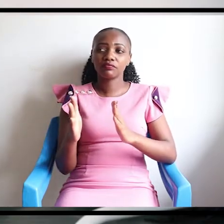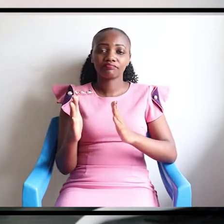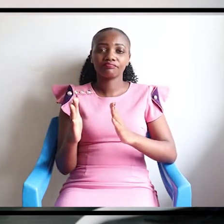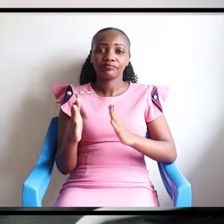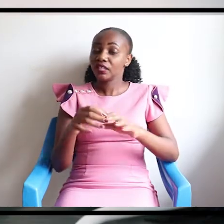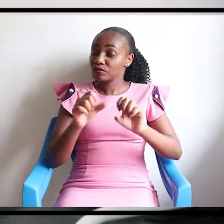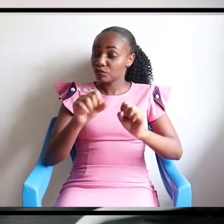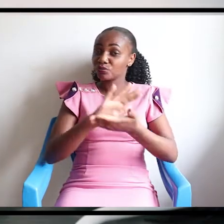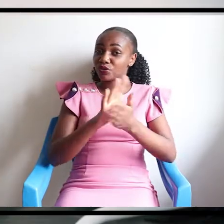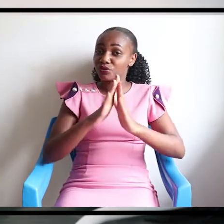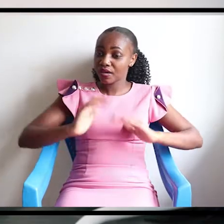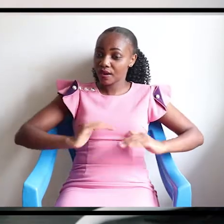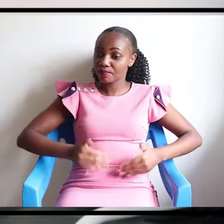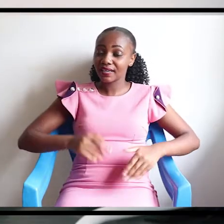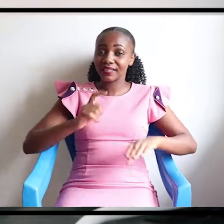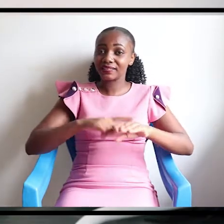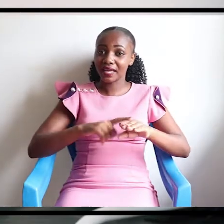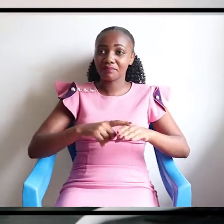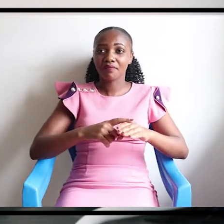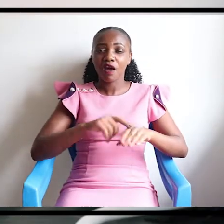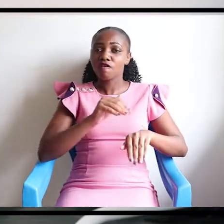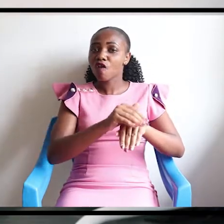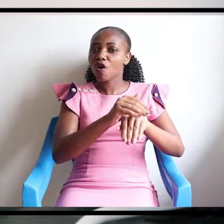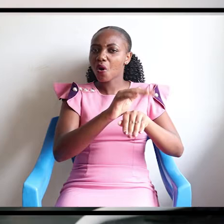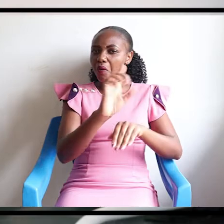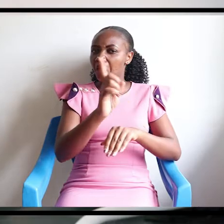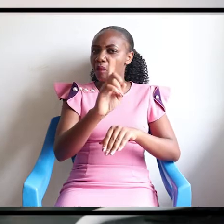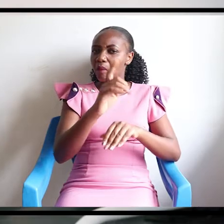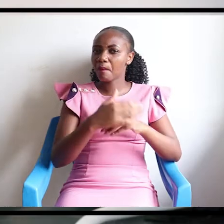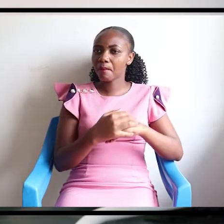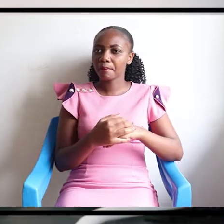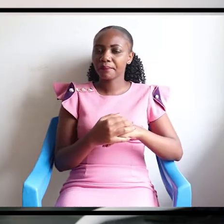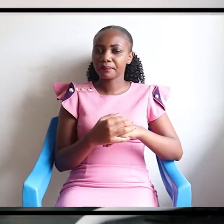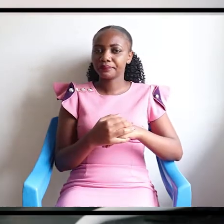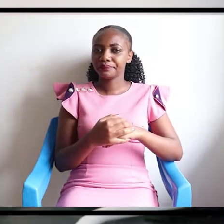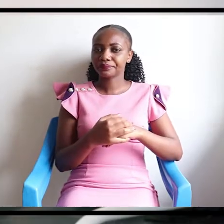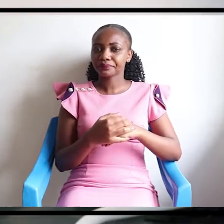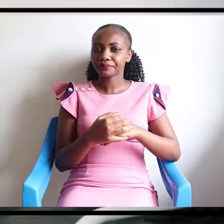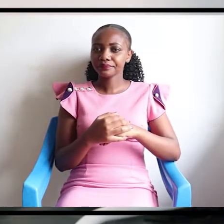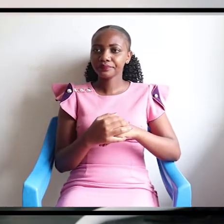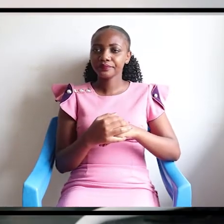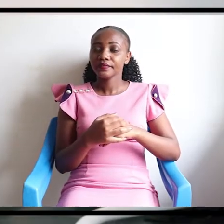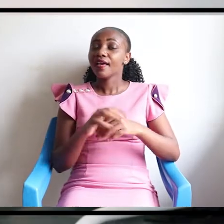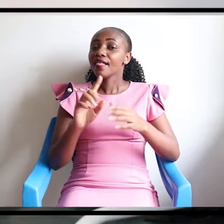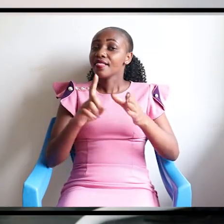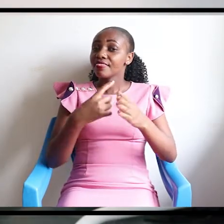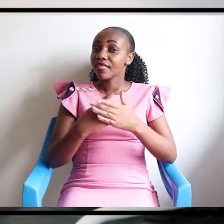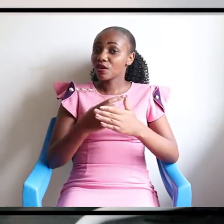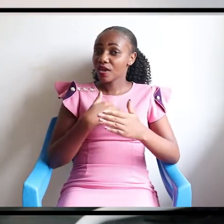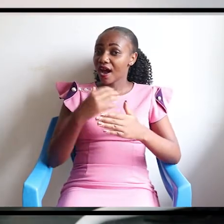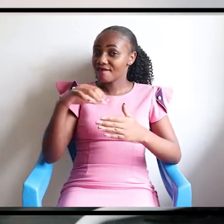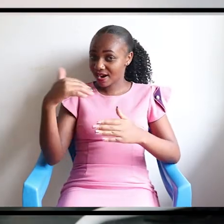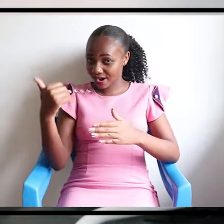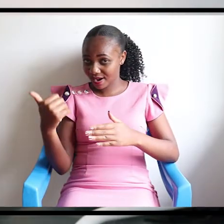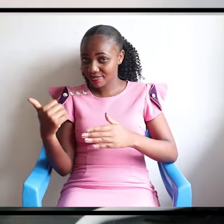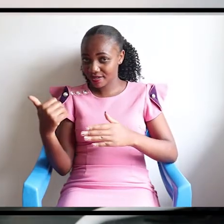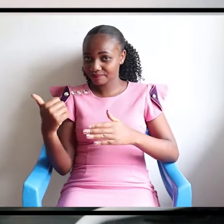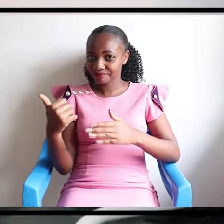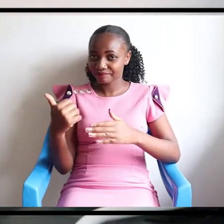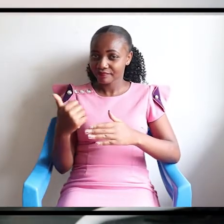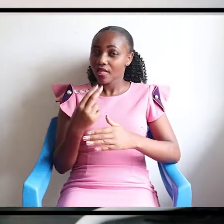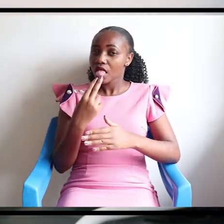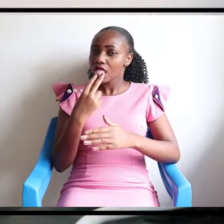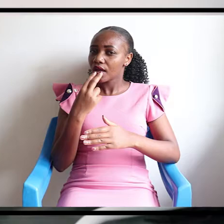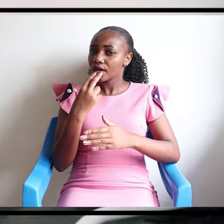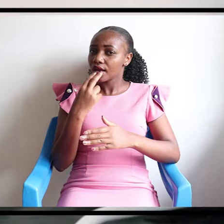get pregnant because the hormones released in your body are not consistent. Then we have the